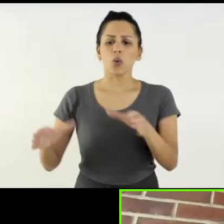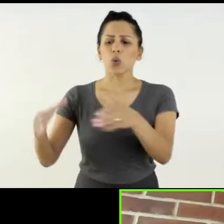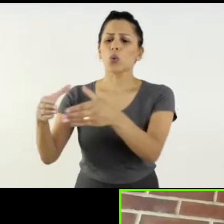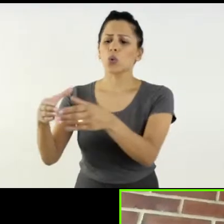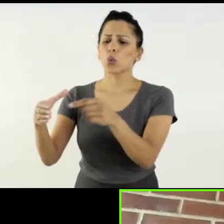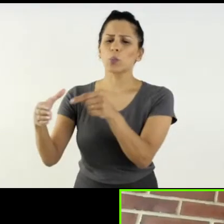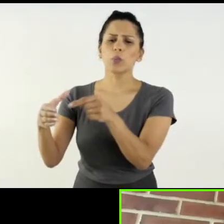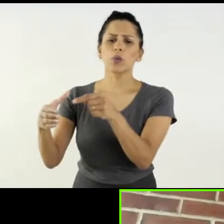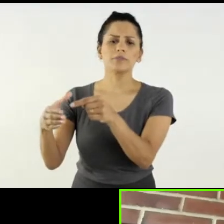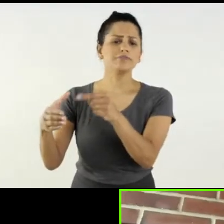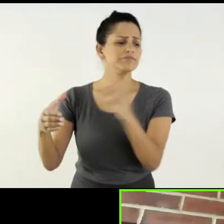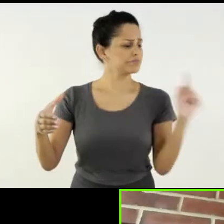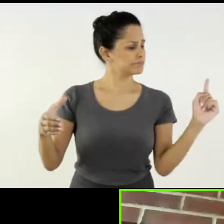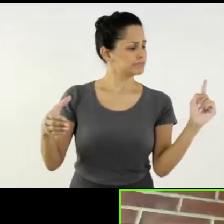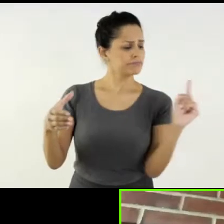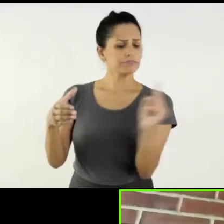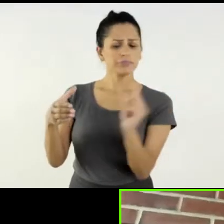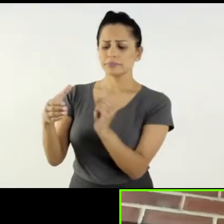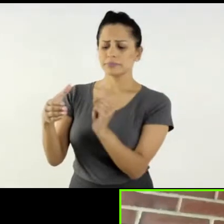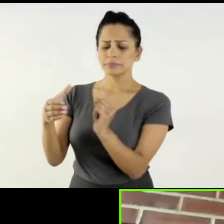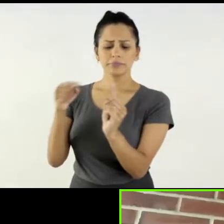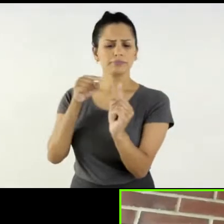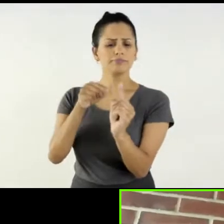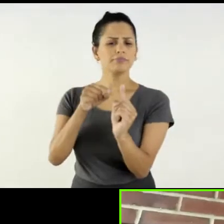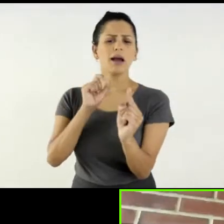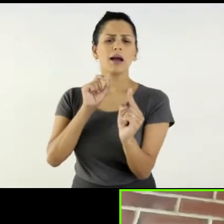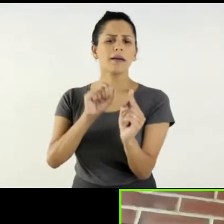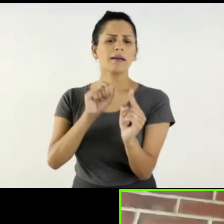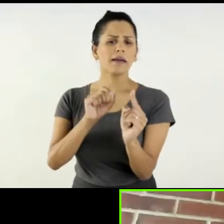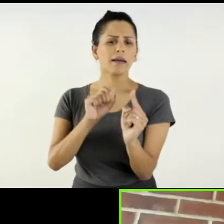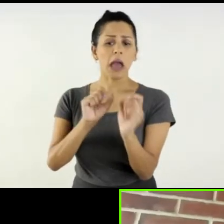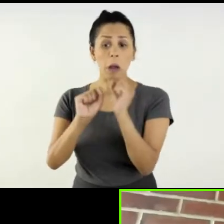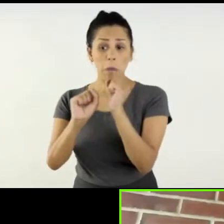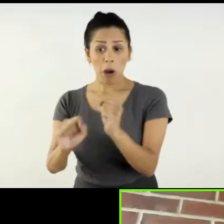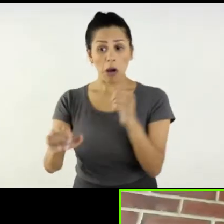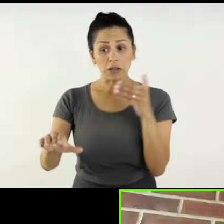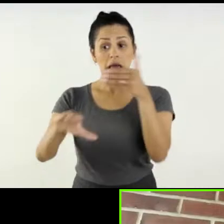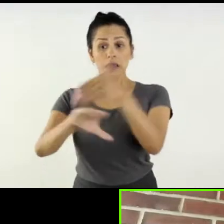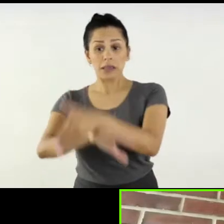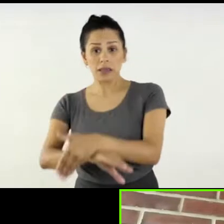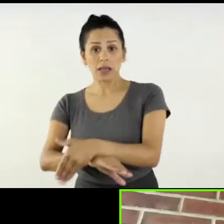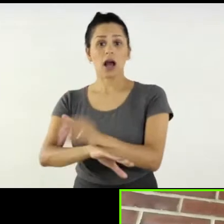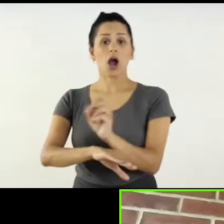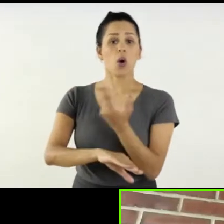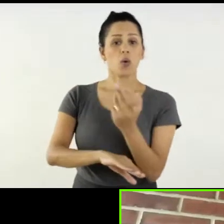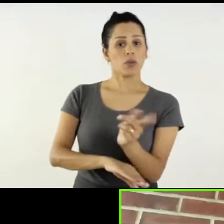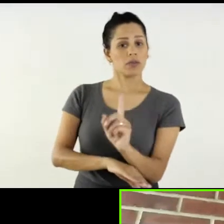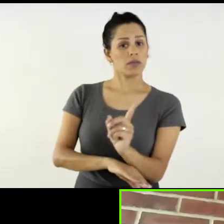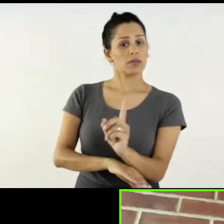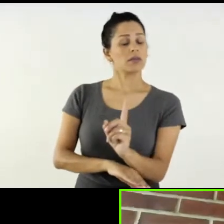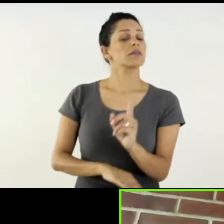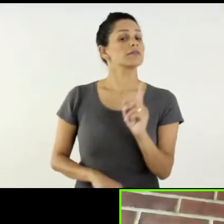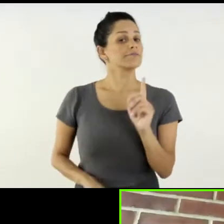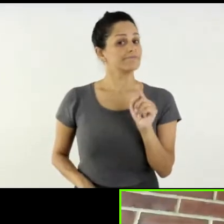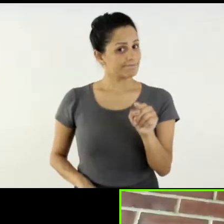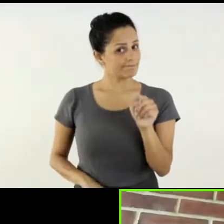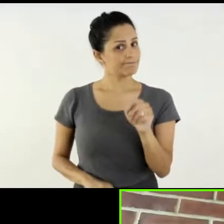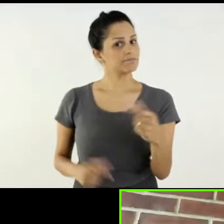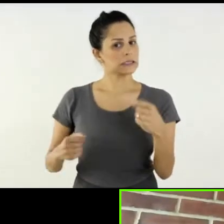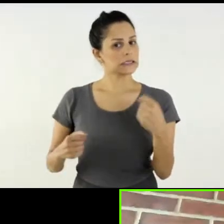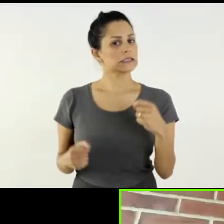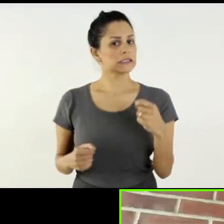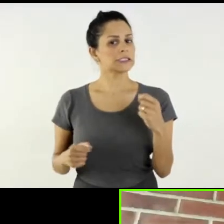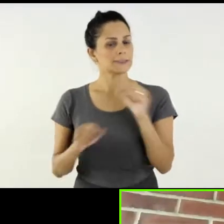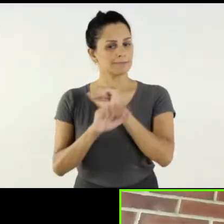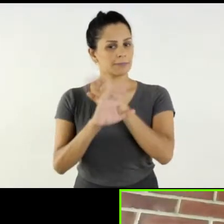of an exclusive community? So that's one thing, I want to take that on, but that's like, that's one thing to consider here. And then of course, as you say